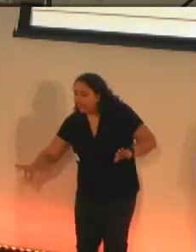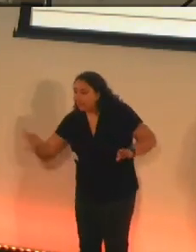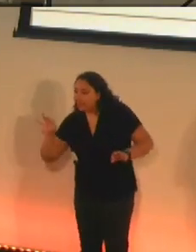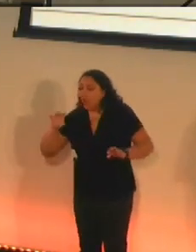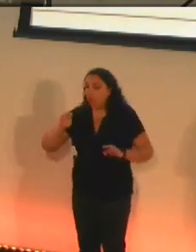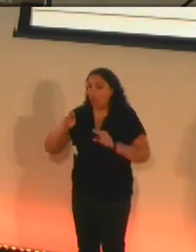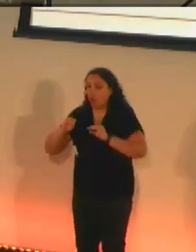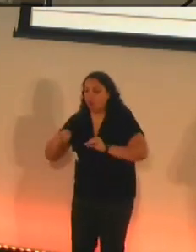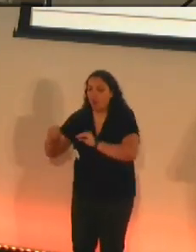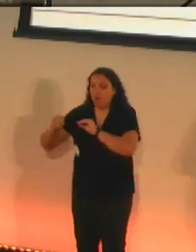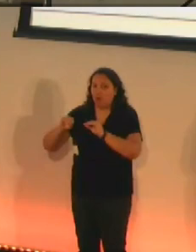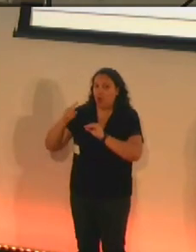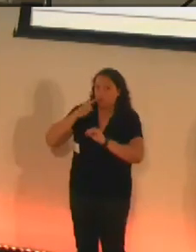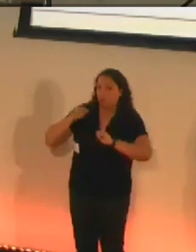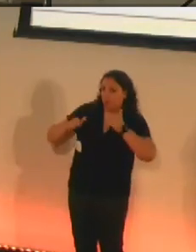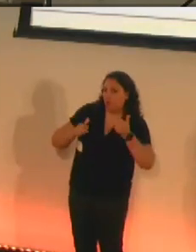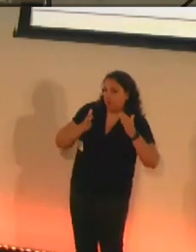the participant in the virtual scene.